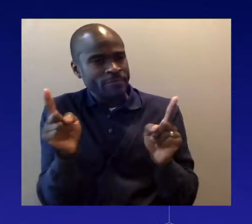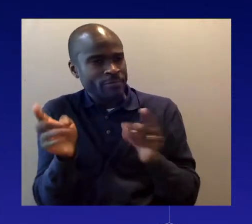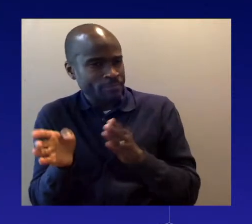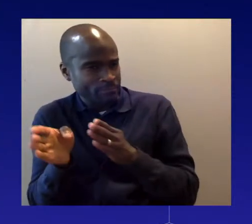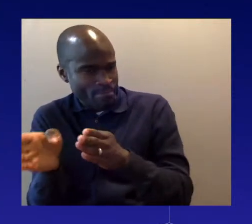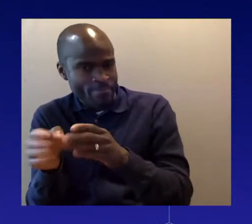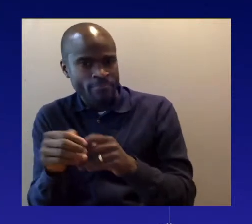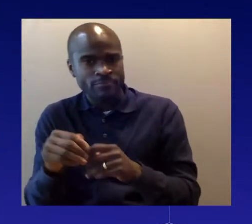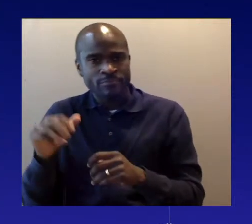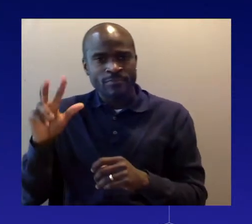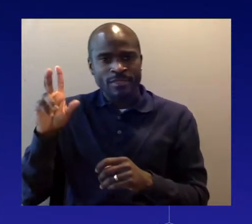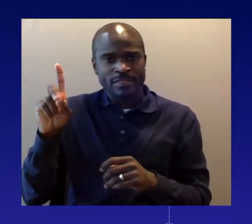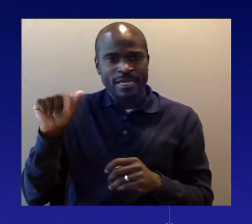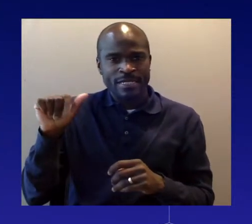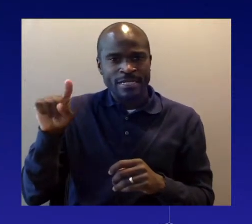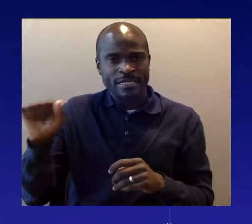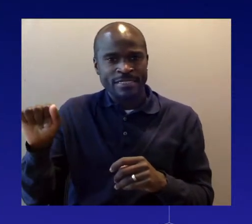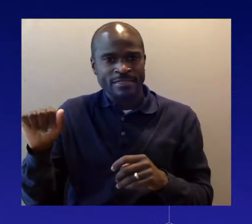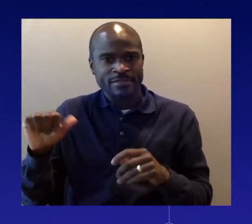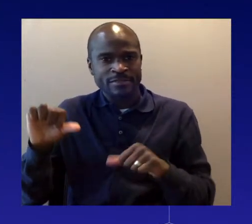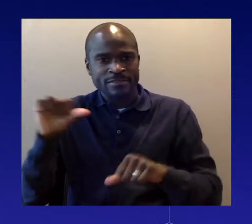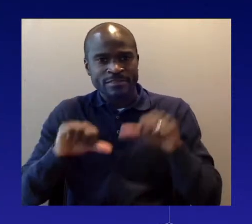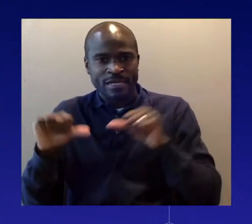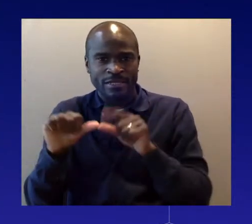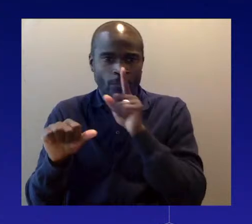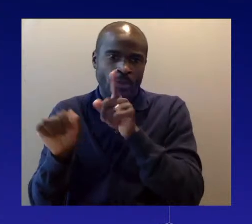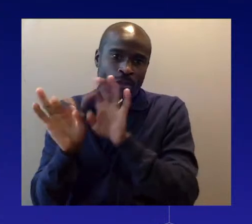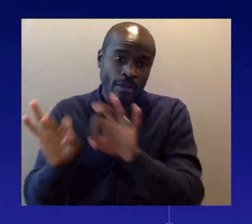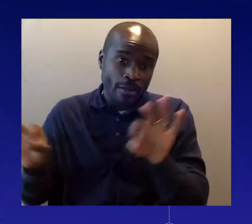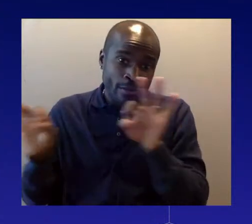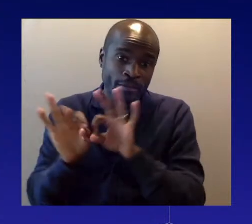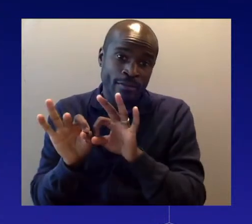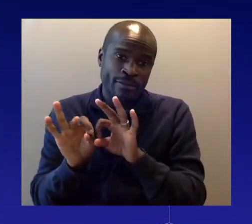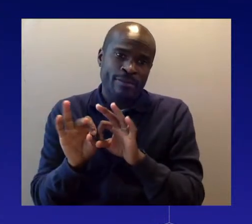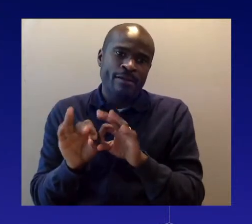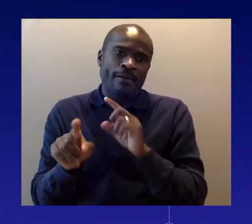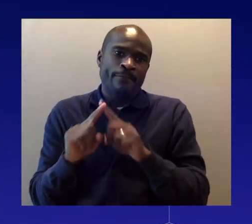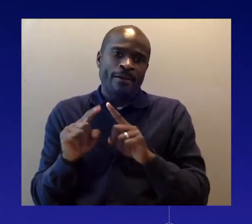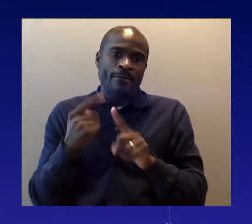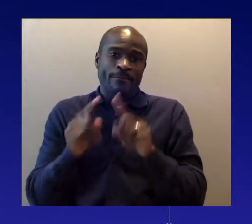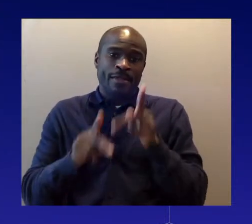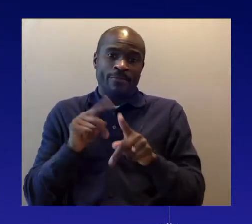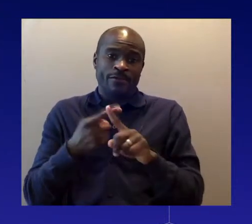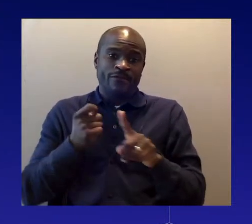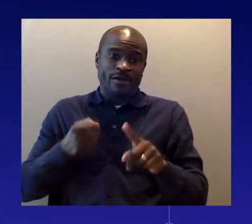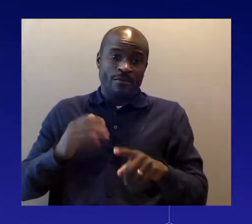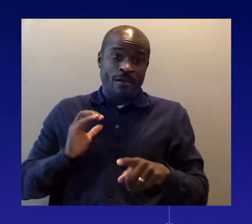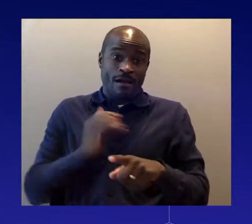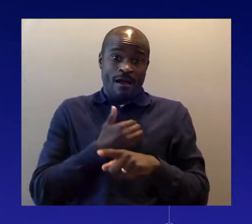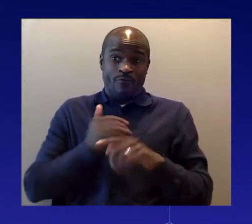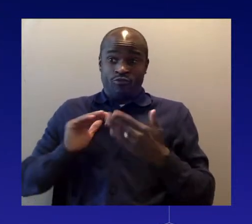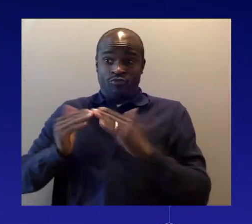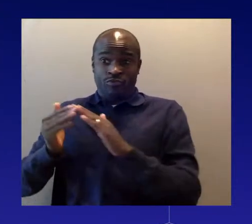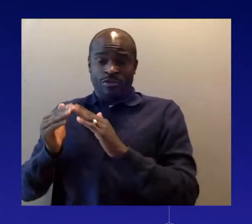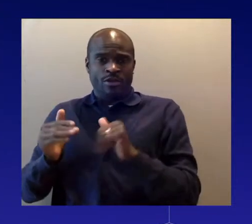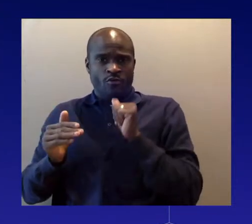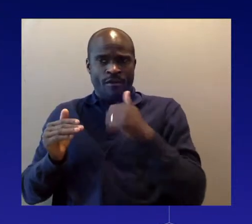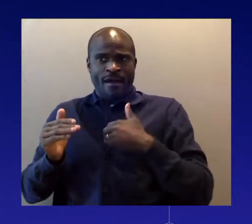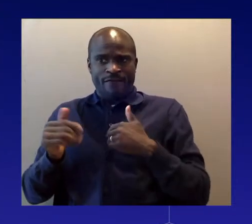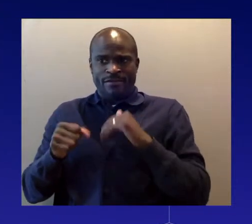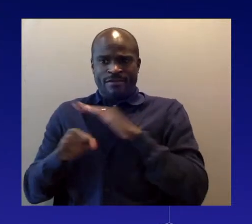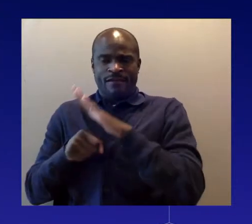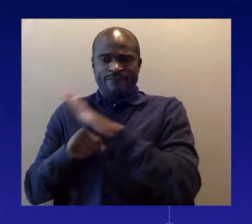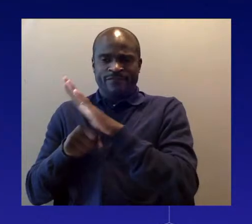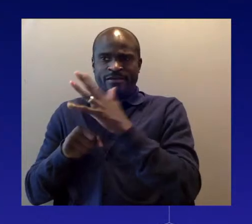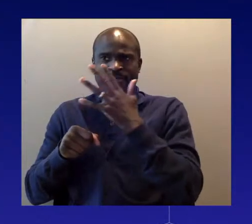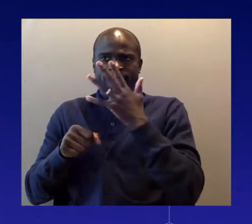have enough of people of our communities oriented to data science, and we